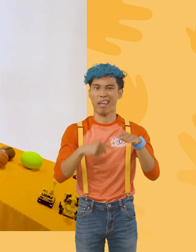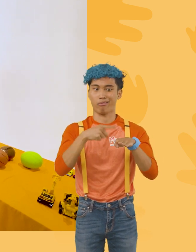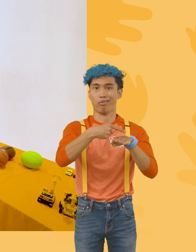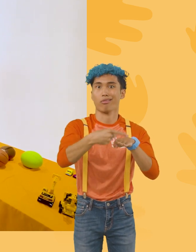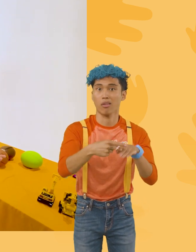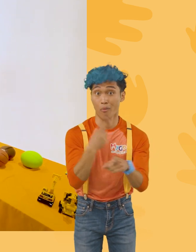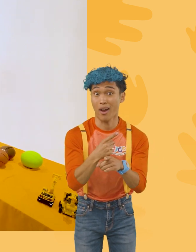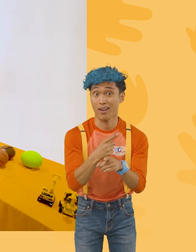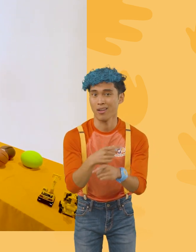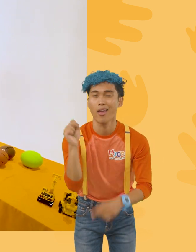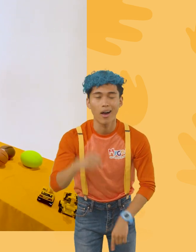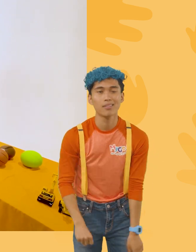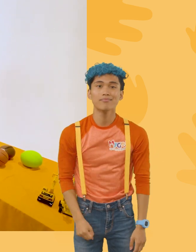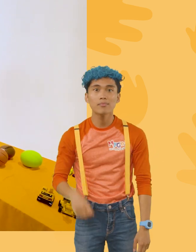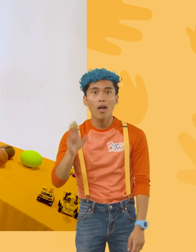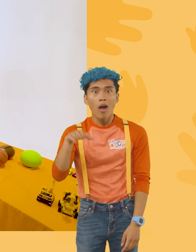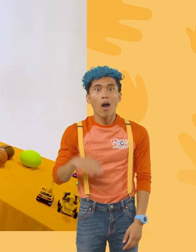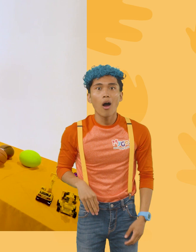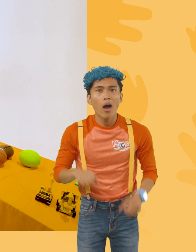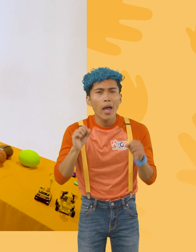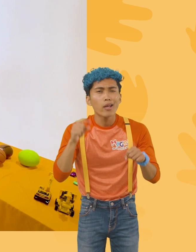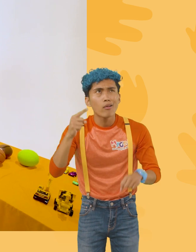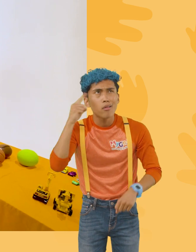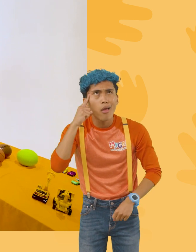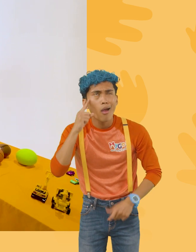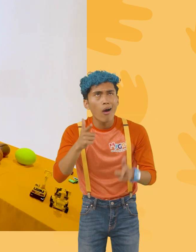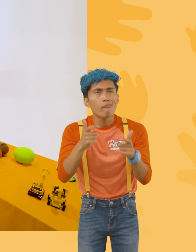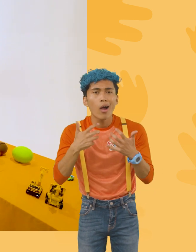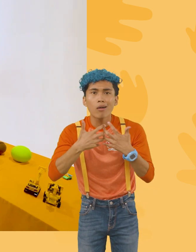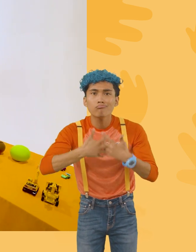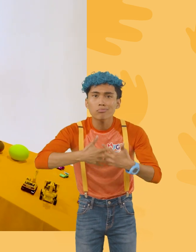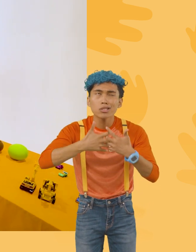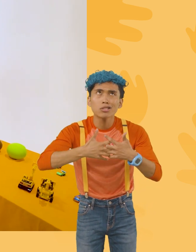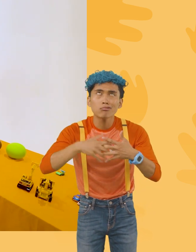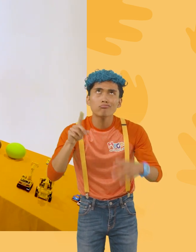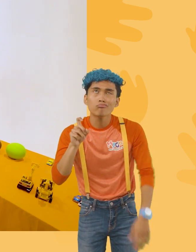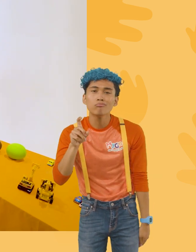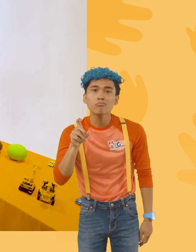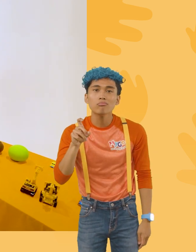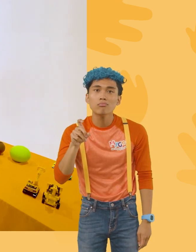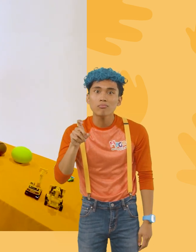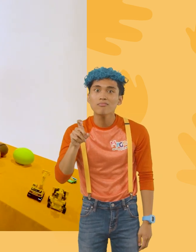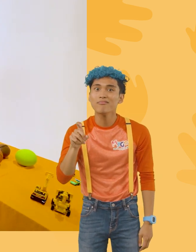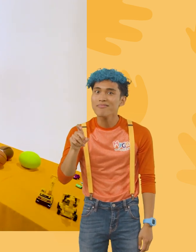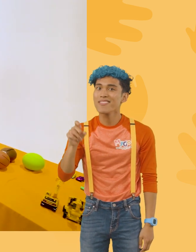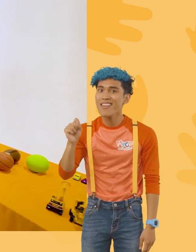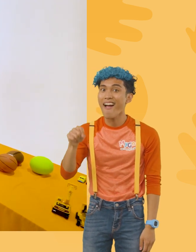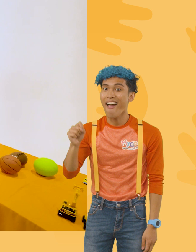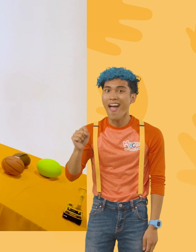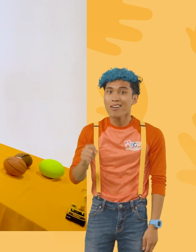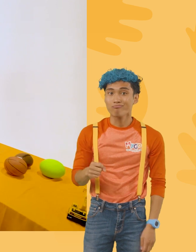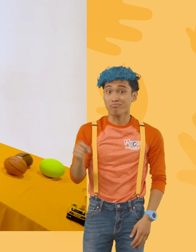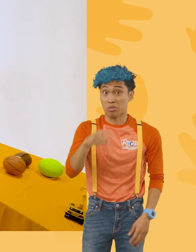anywhere, right? Yeah, hey, can you think of a machine that is actually really fast? Yeah,